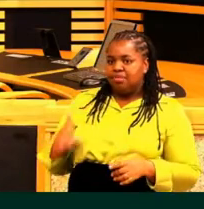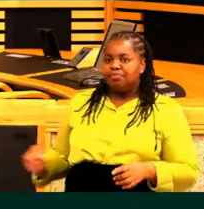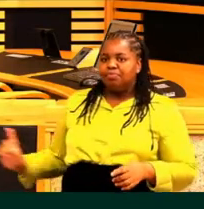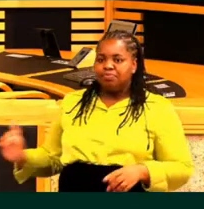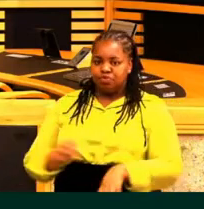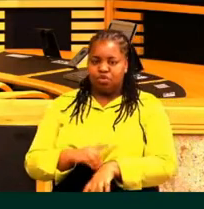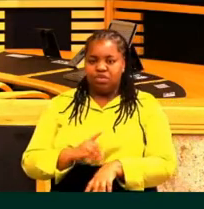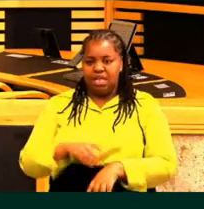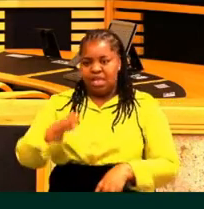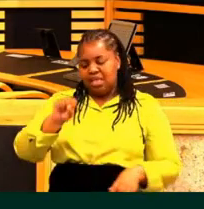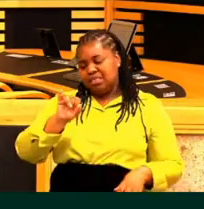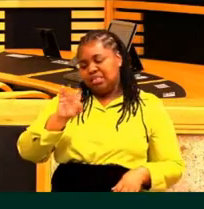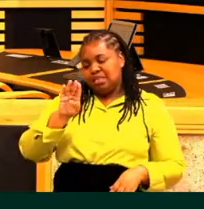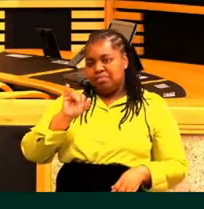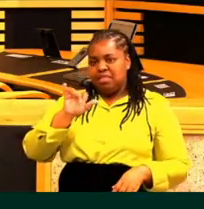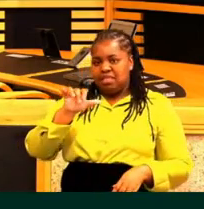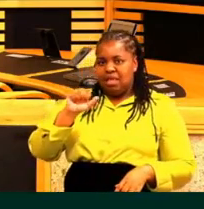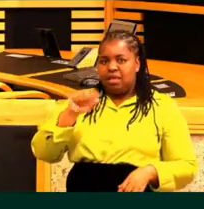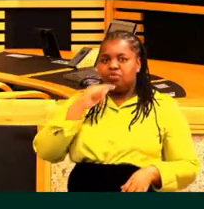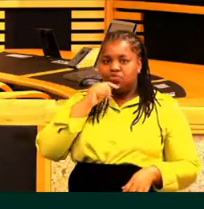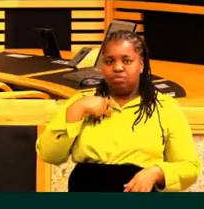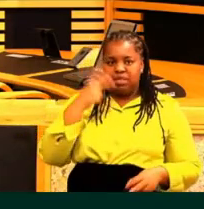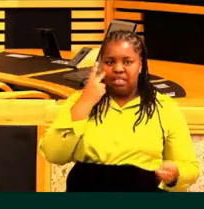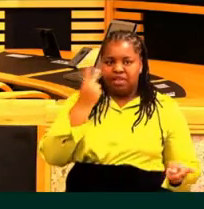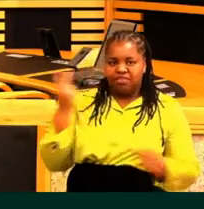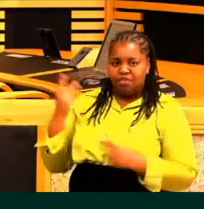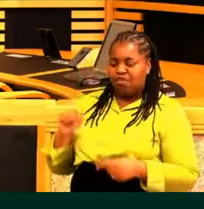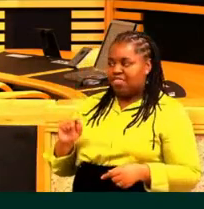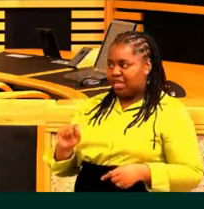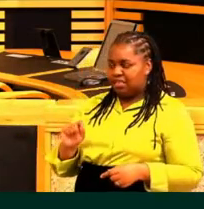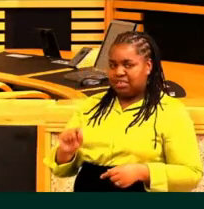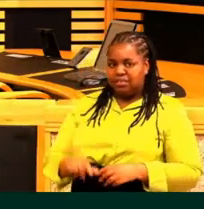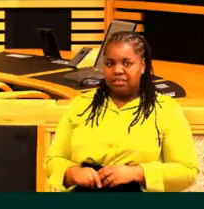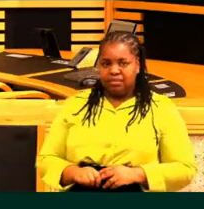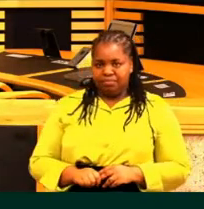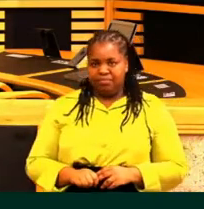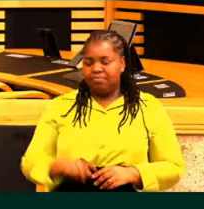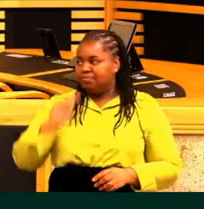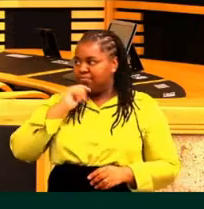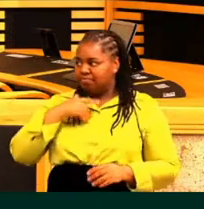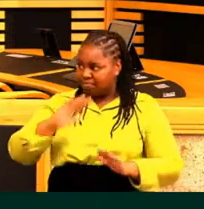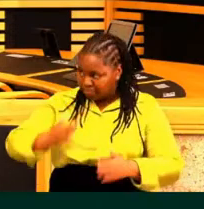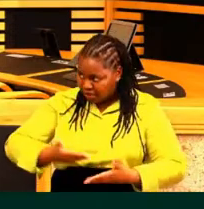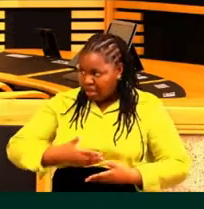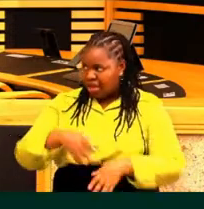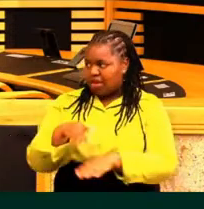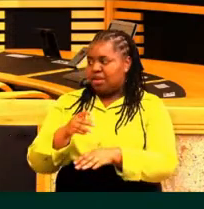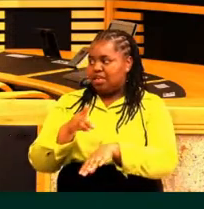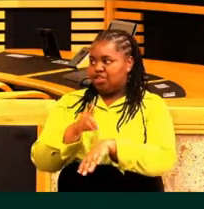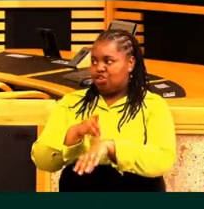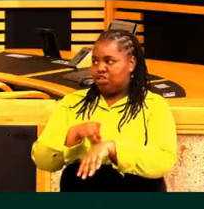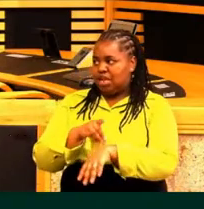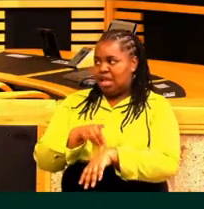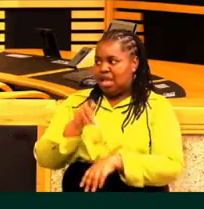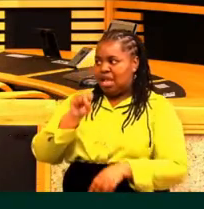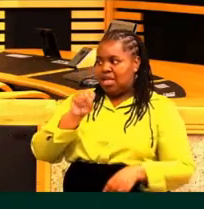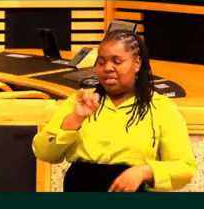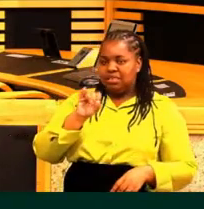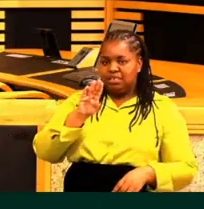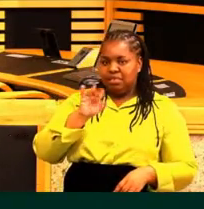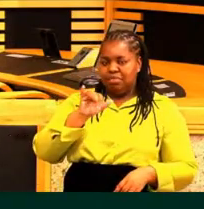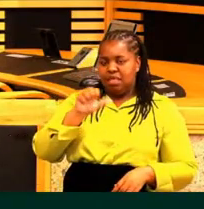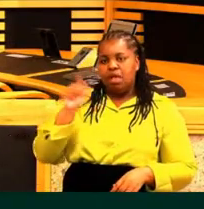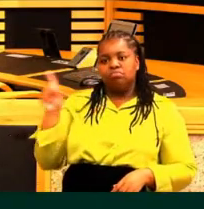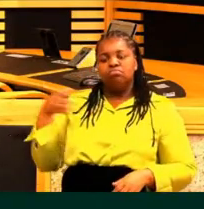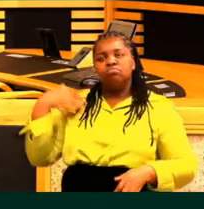is really a true reflection of that um to unpack